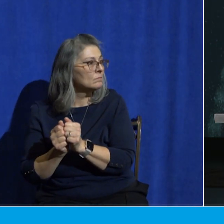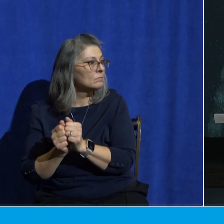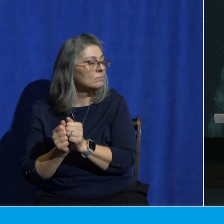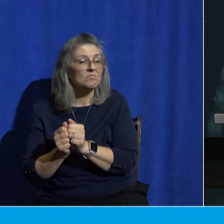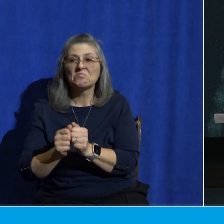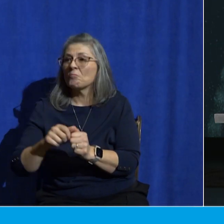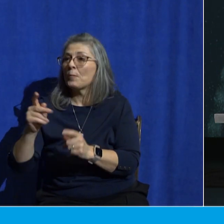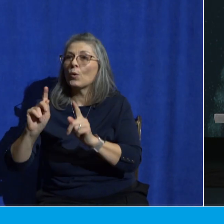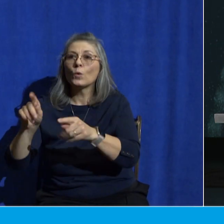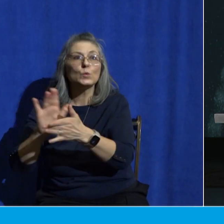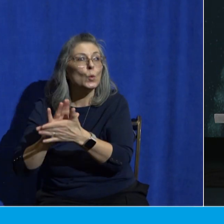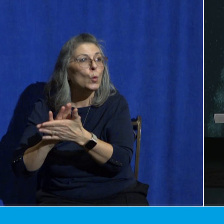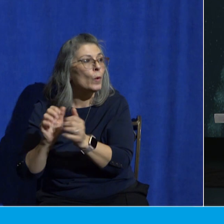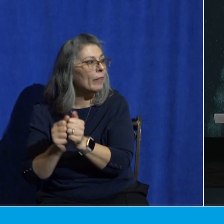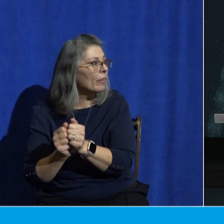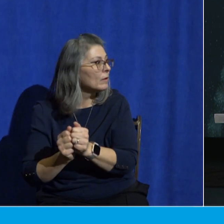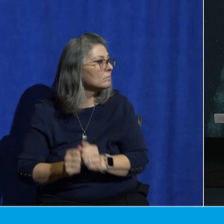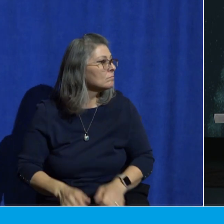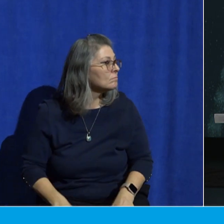classmates,